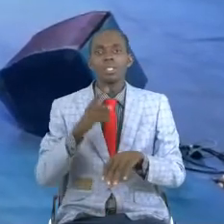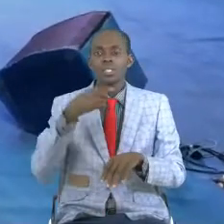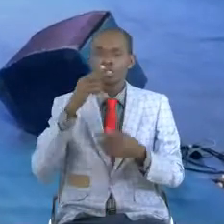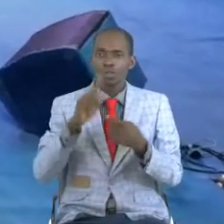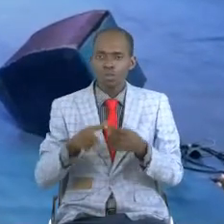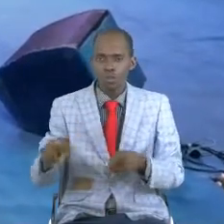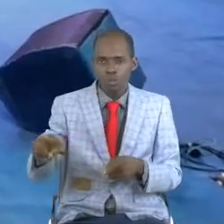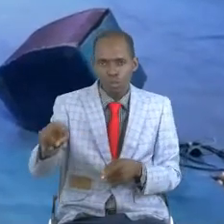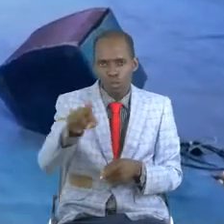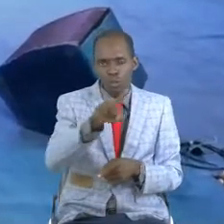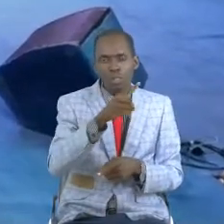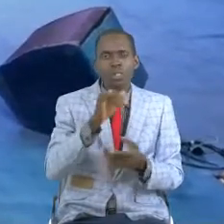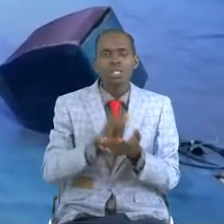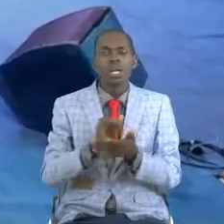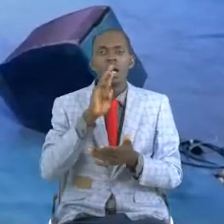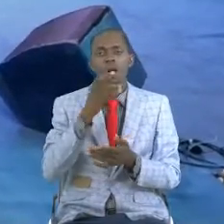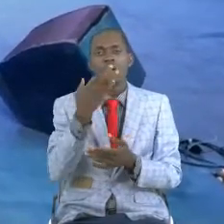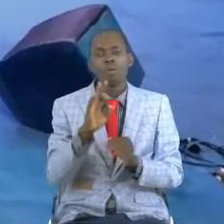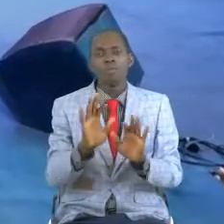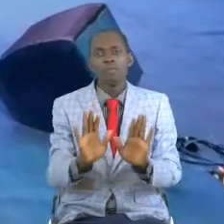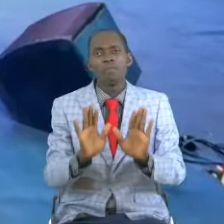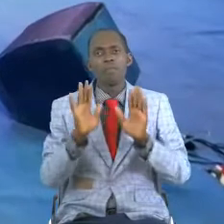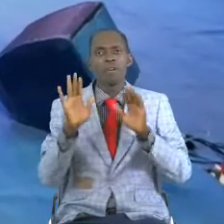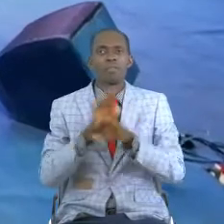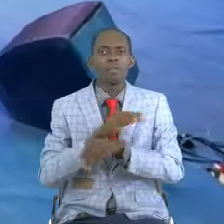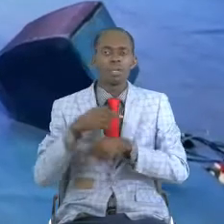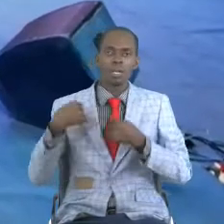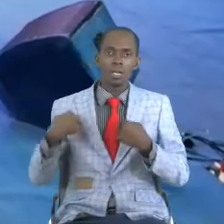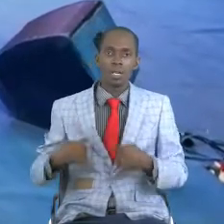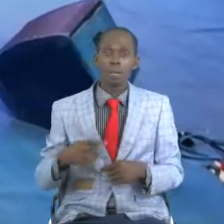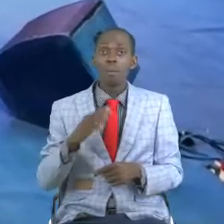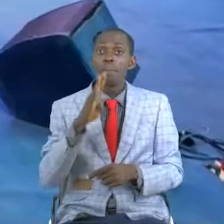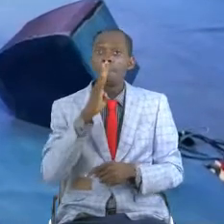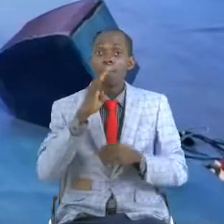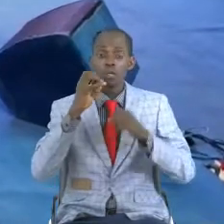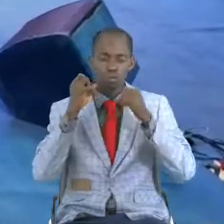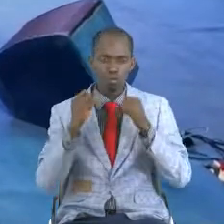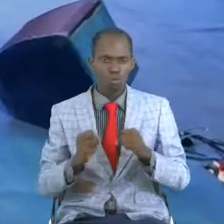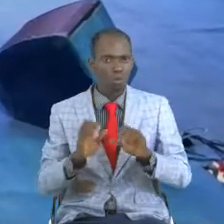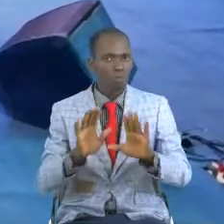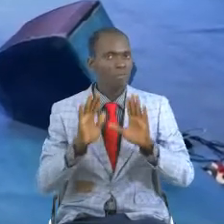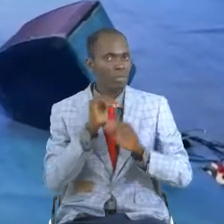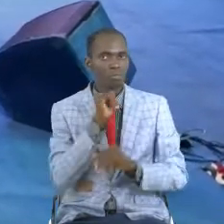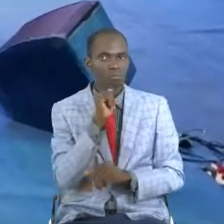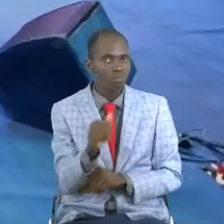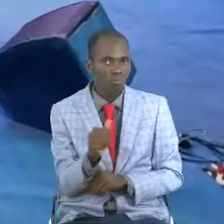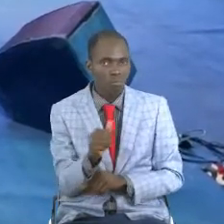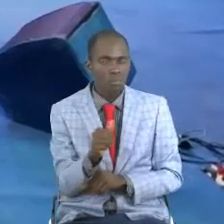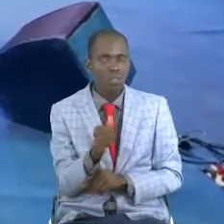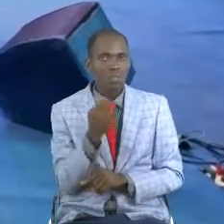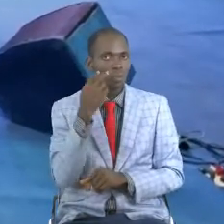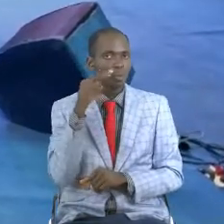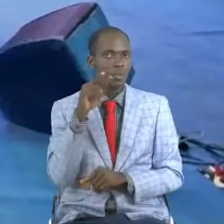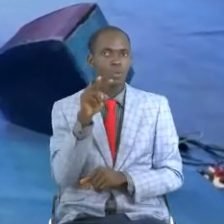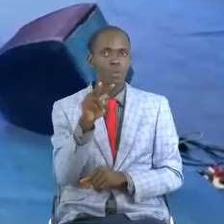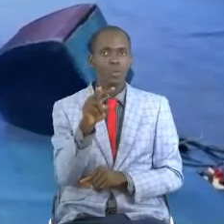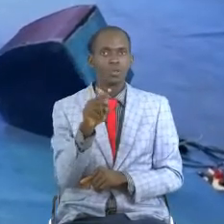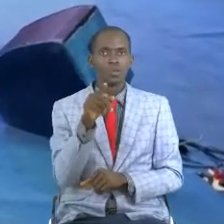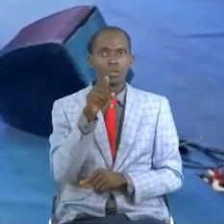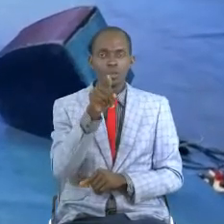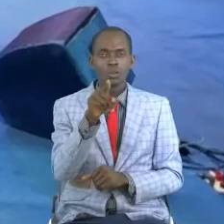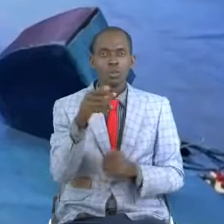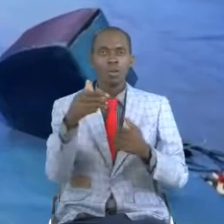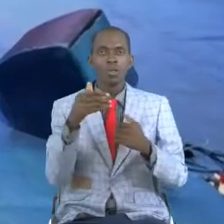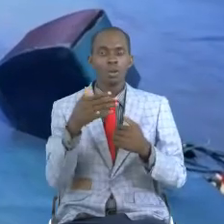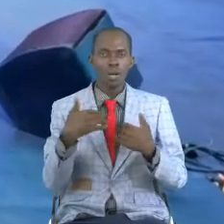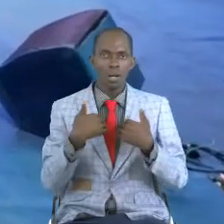a fearful heart, be strong, fear not. Behold, your God will